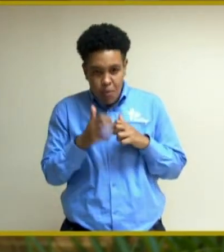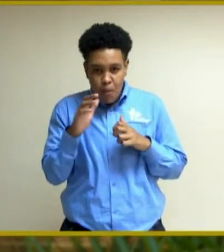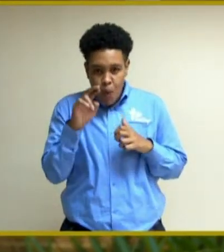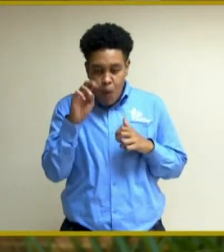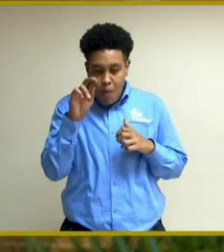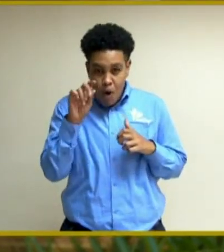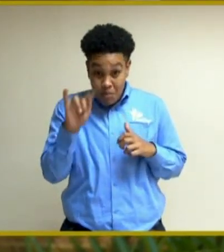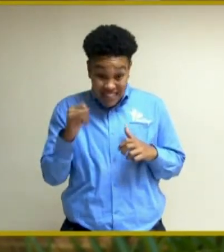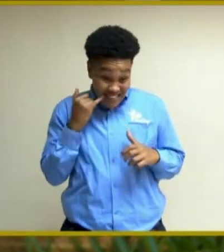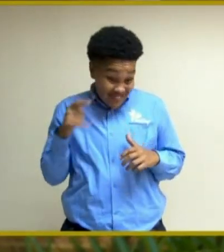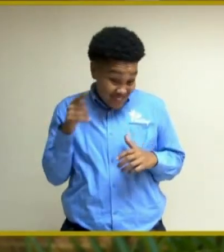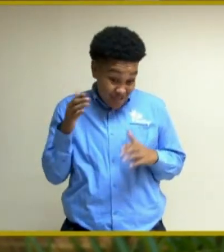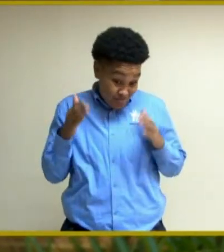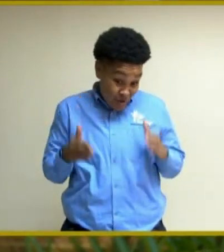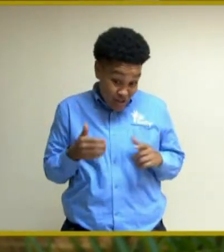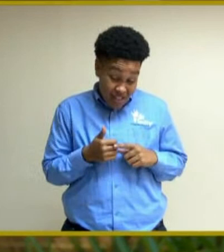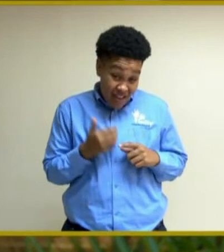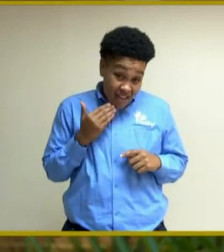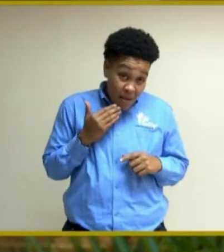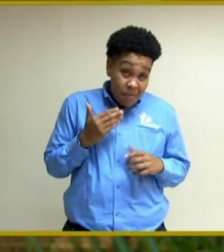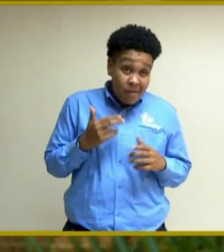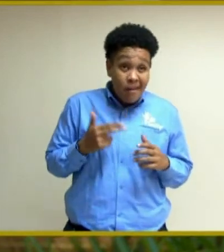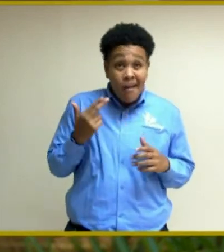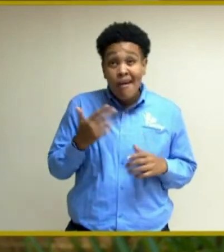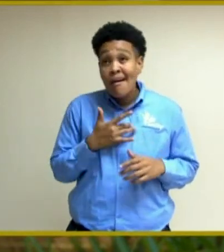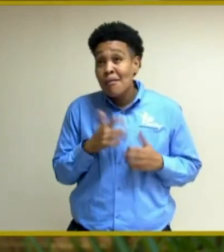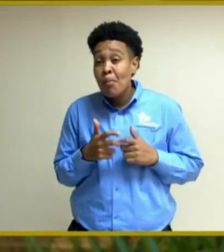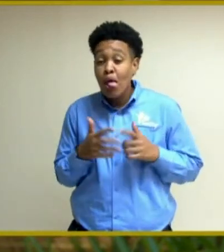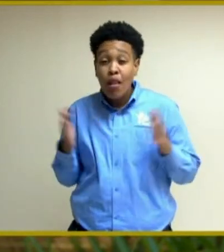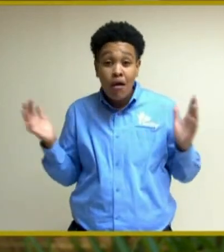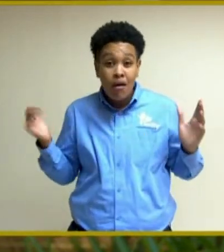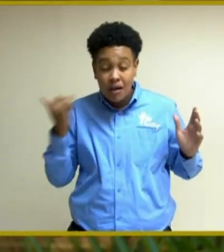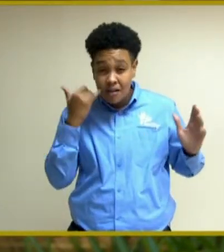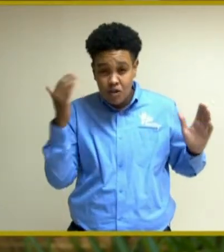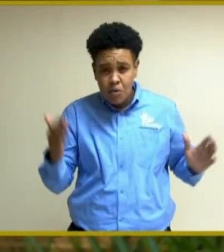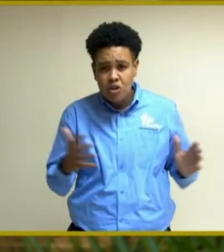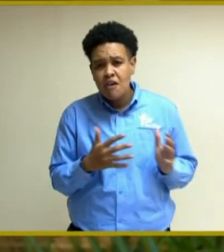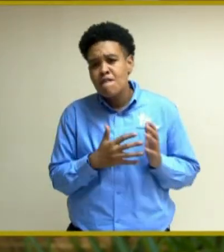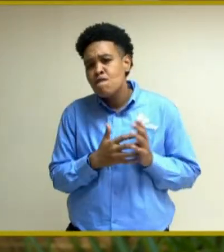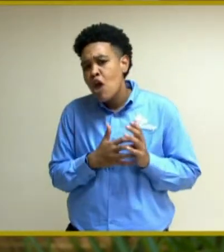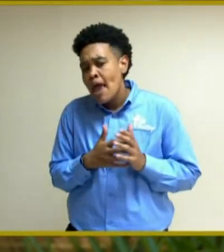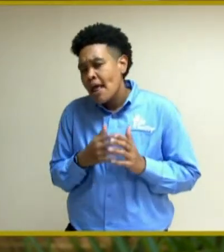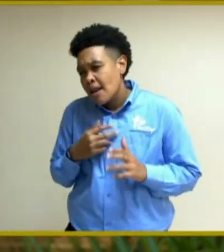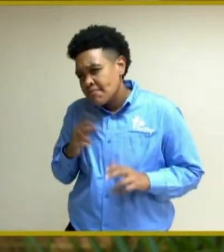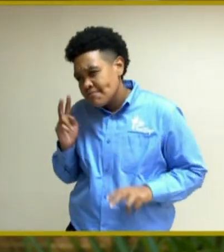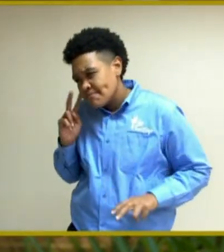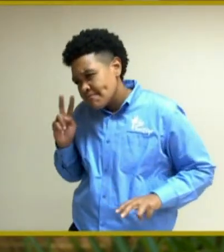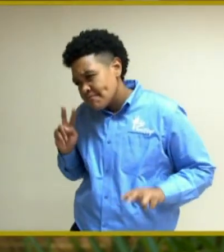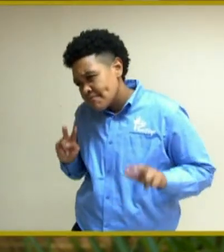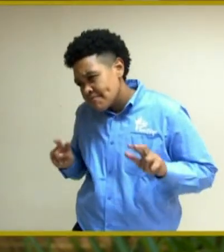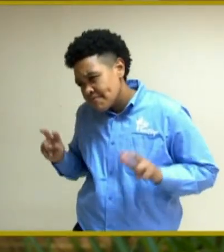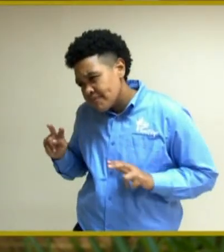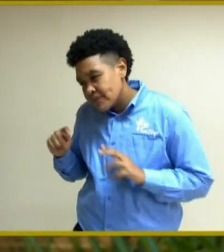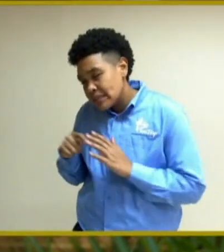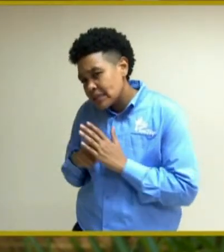Again, if these persons are very frail, then we have to look at them in detail prior to